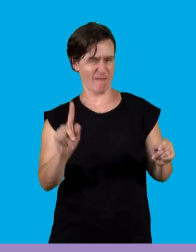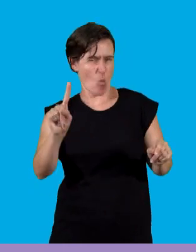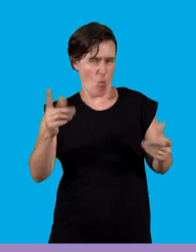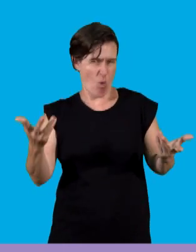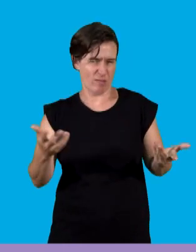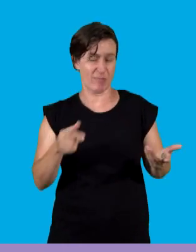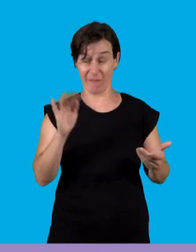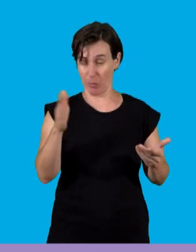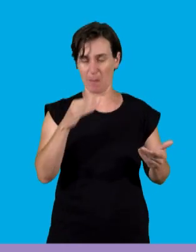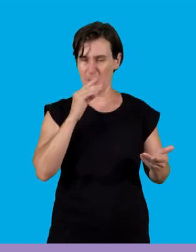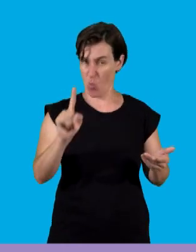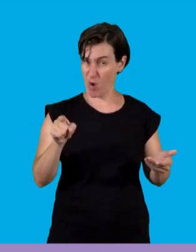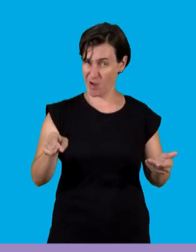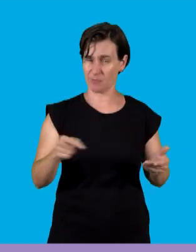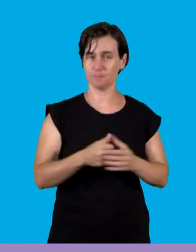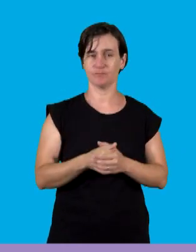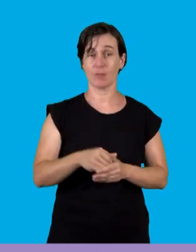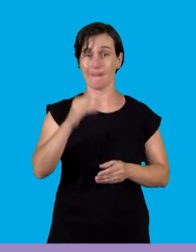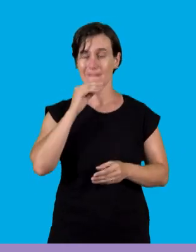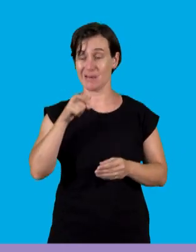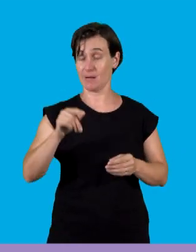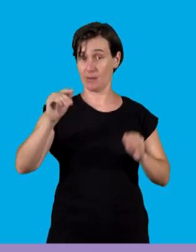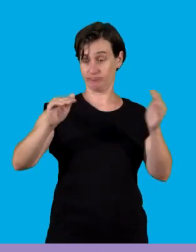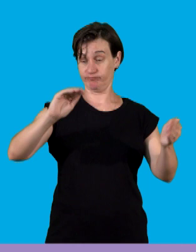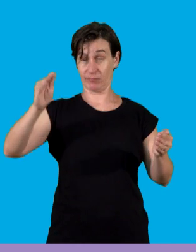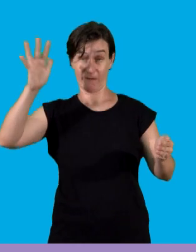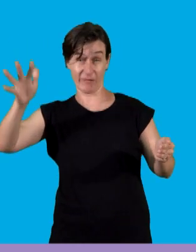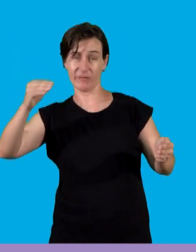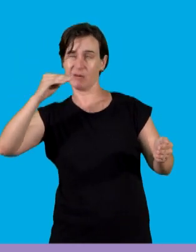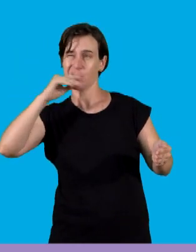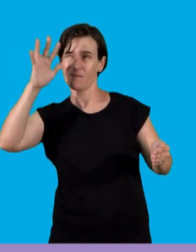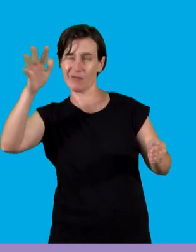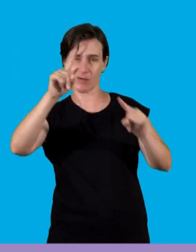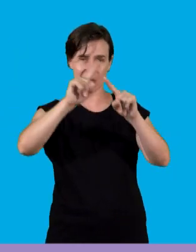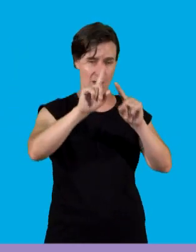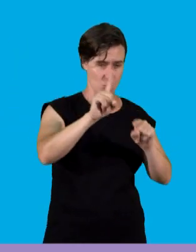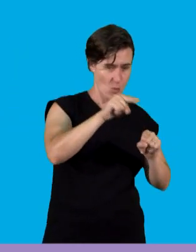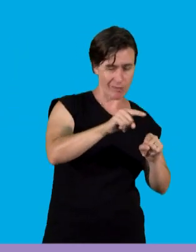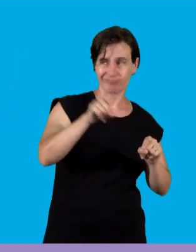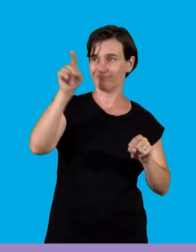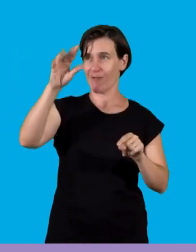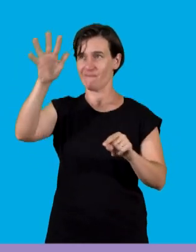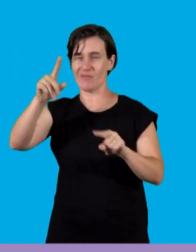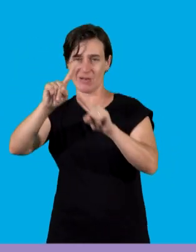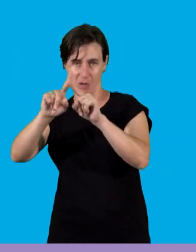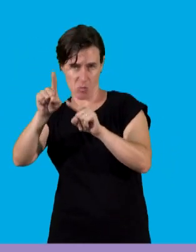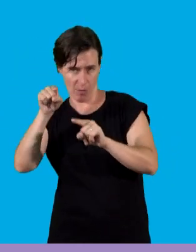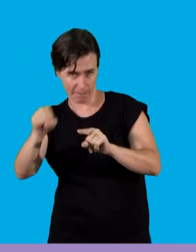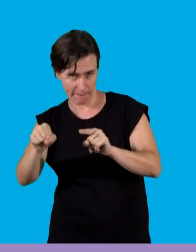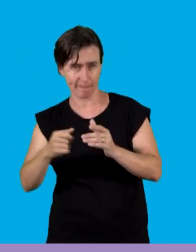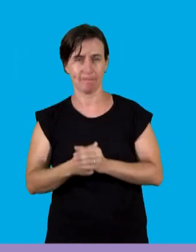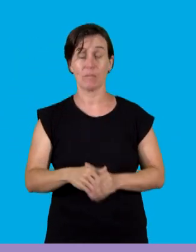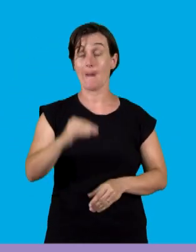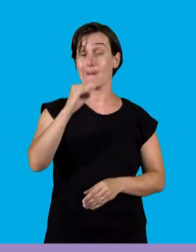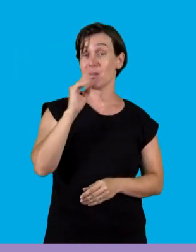and that 5 has an exponent 1, then that exponent is going to multiply with each of the exponents within the product. That is